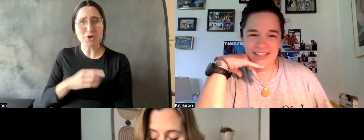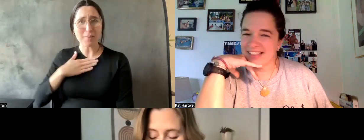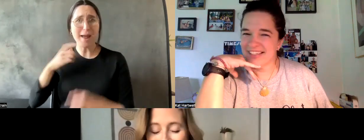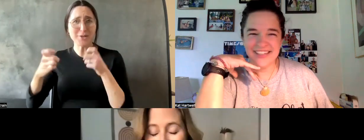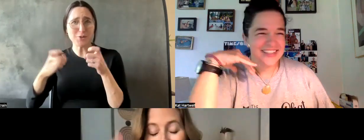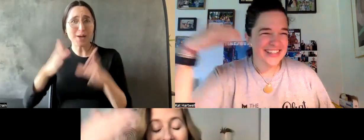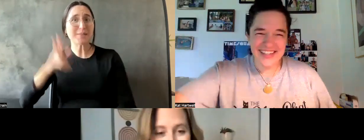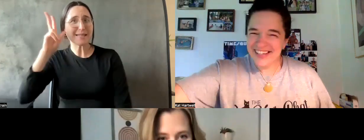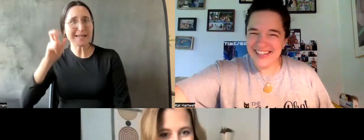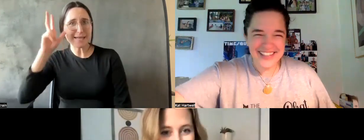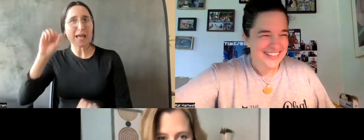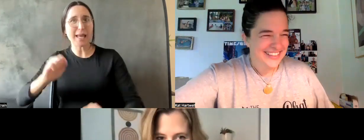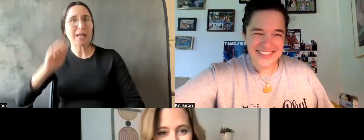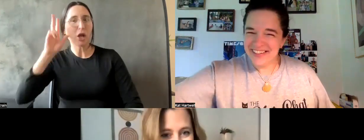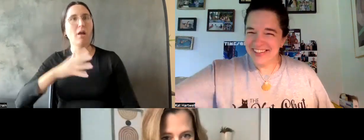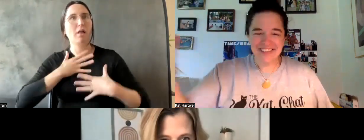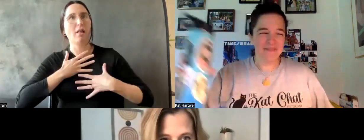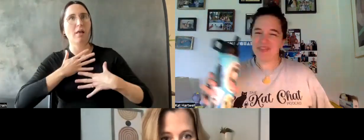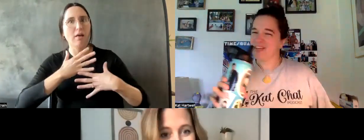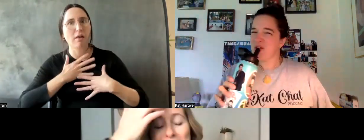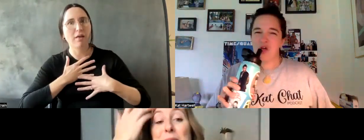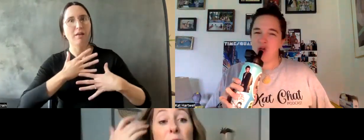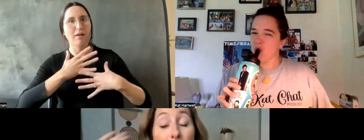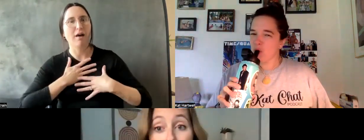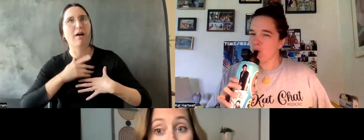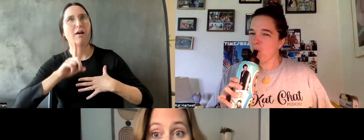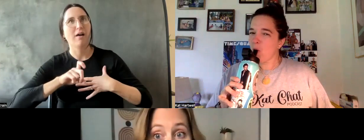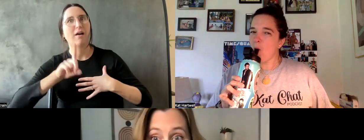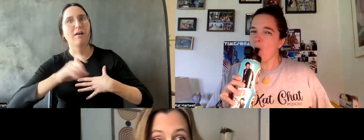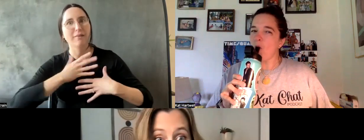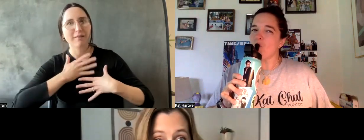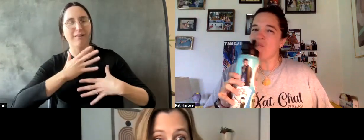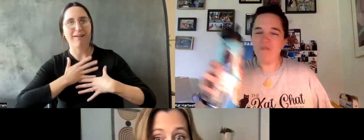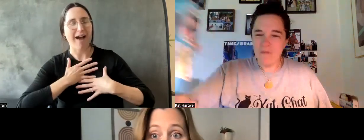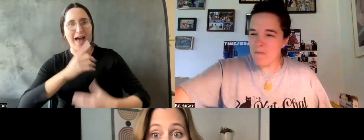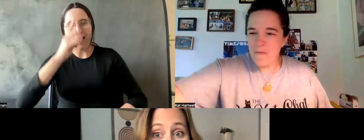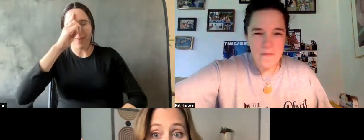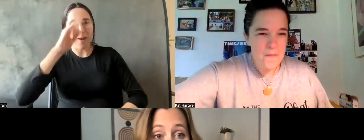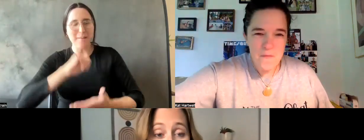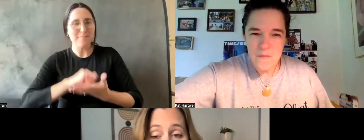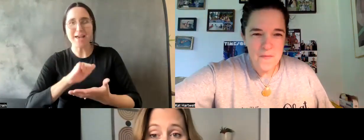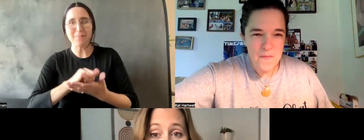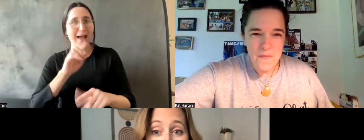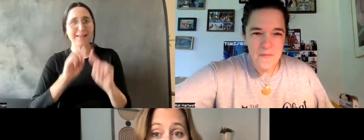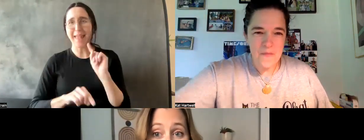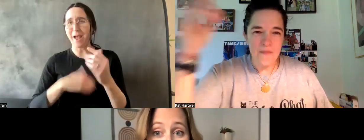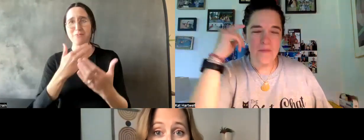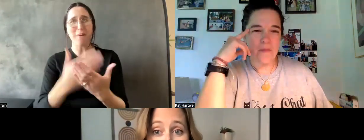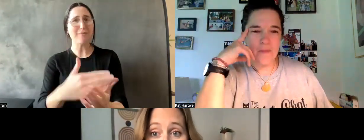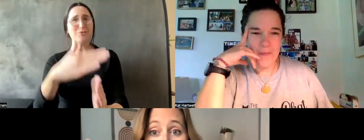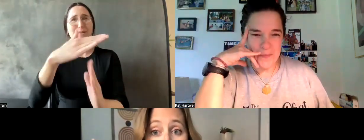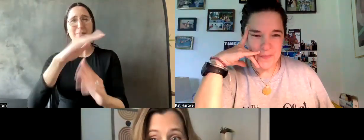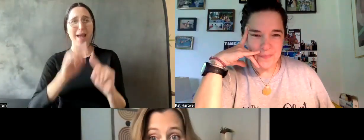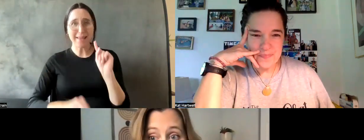like dying getting up this hill. And I'm like, oh my God, I'm not going to make it. And once I get up there, my face is going